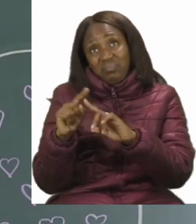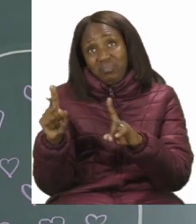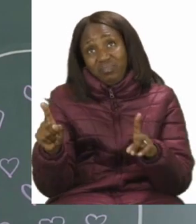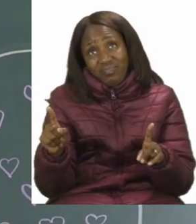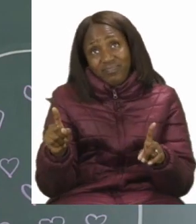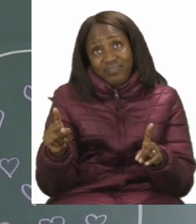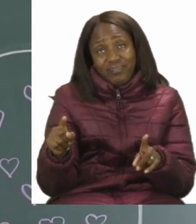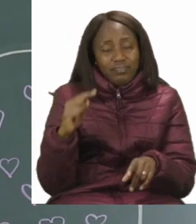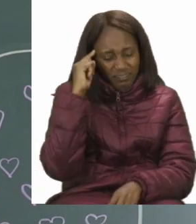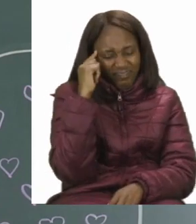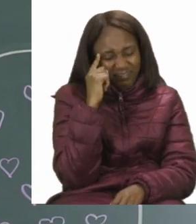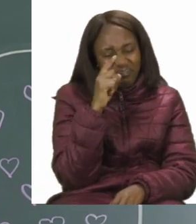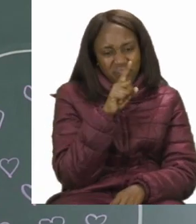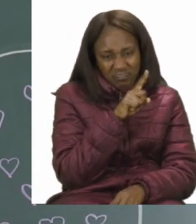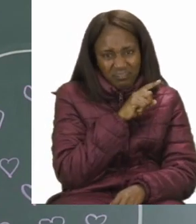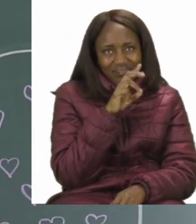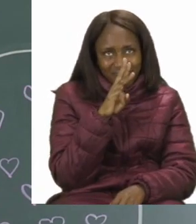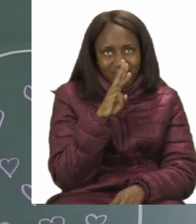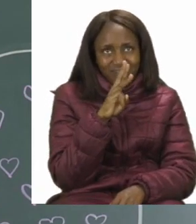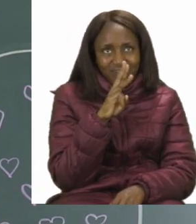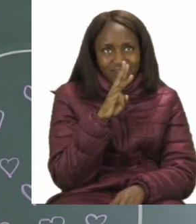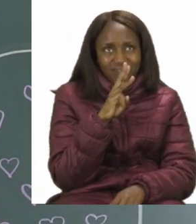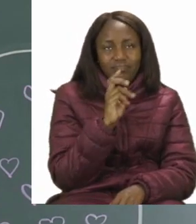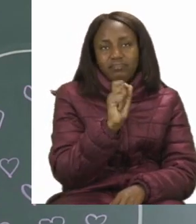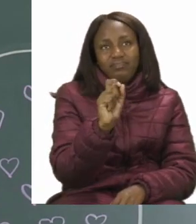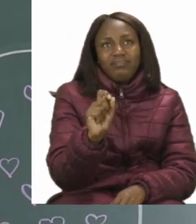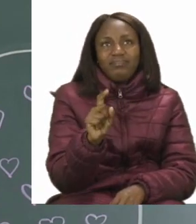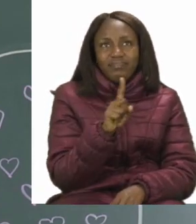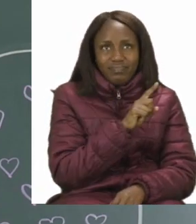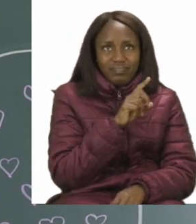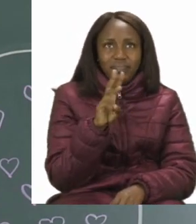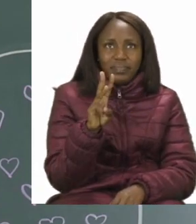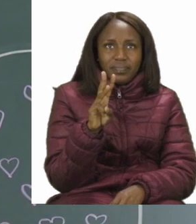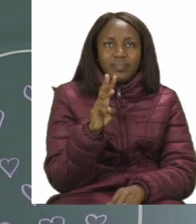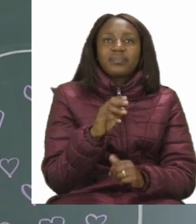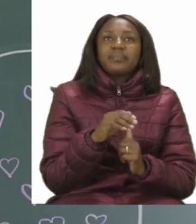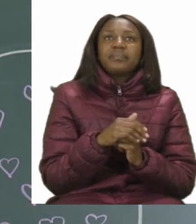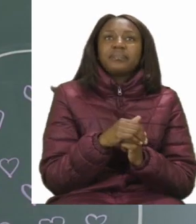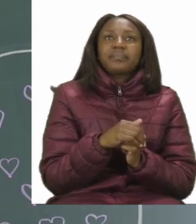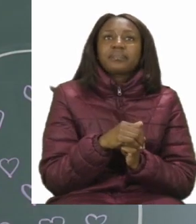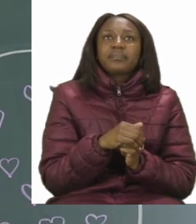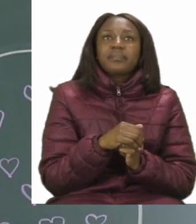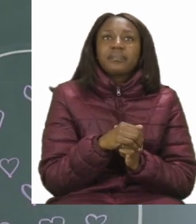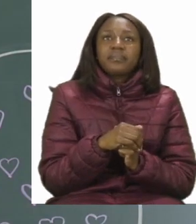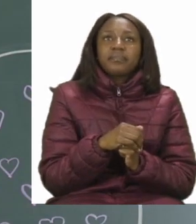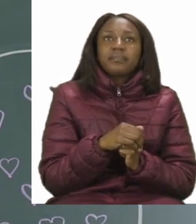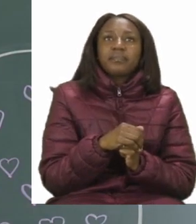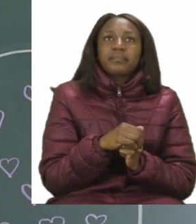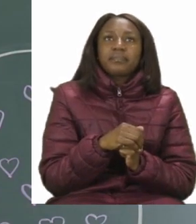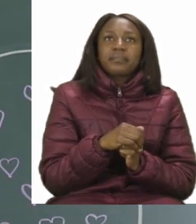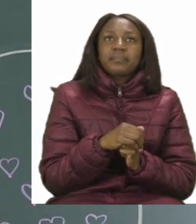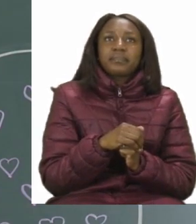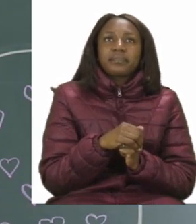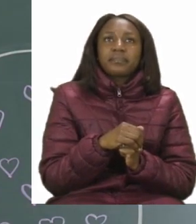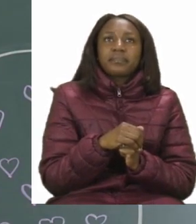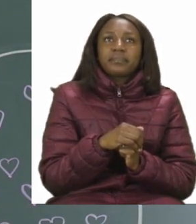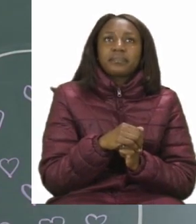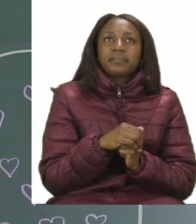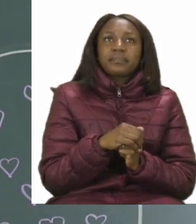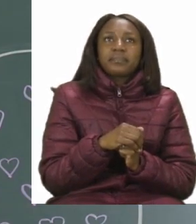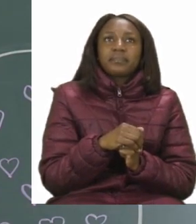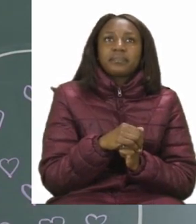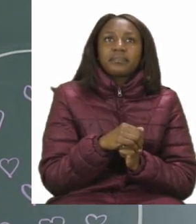estimate down. I said about 13, so I am going to write my estimate on